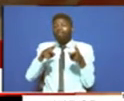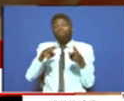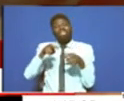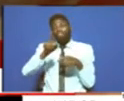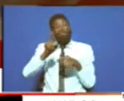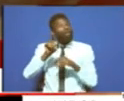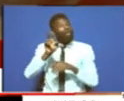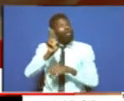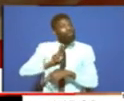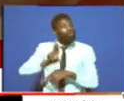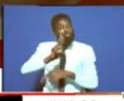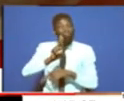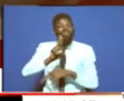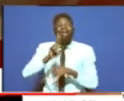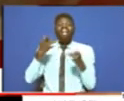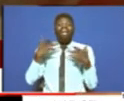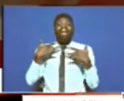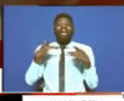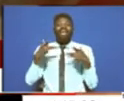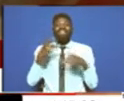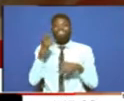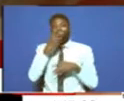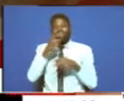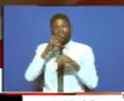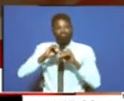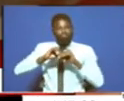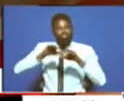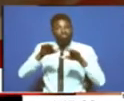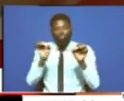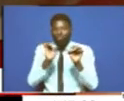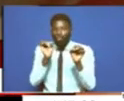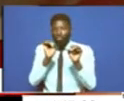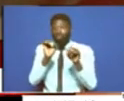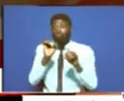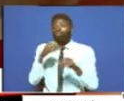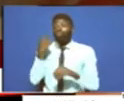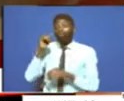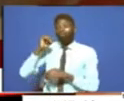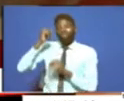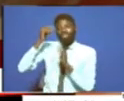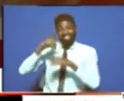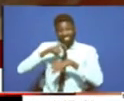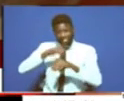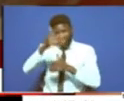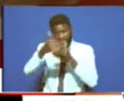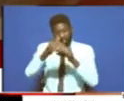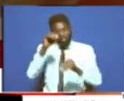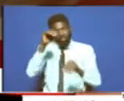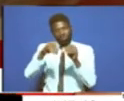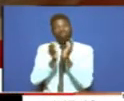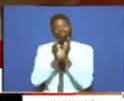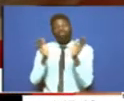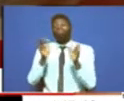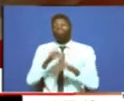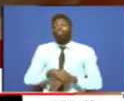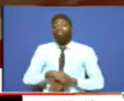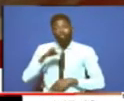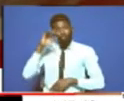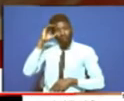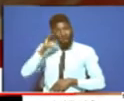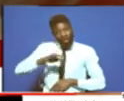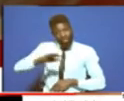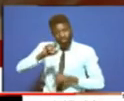by politicians as the country heads to the August 9th general election. The commission's Coast Region Manager, James Kamunge,